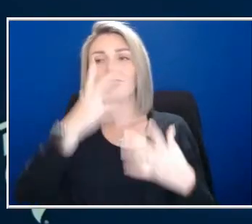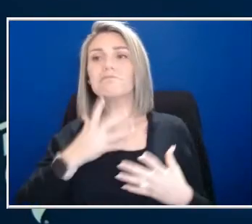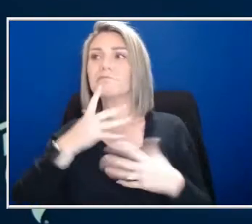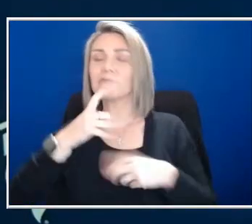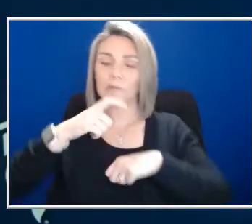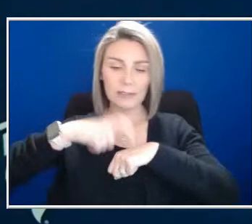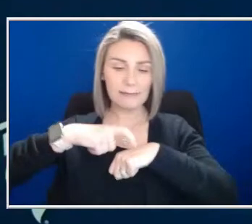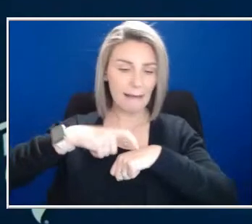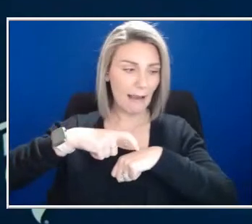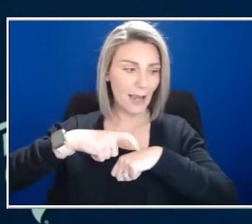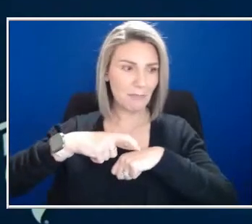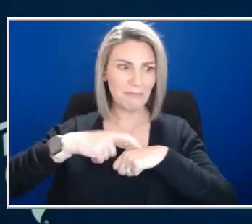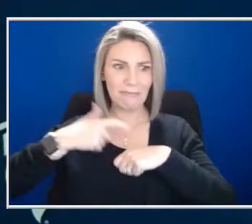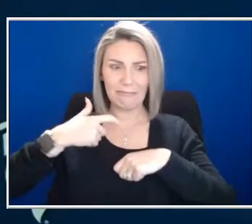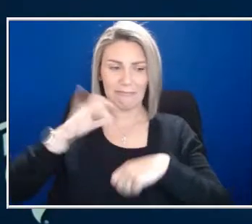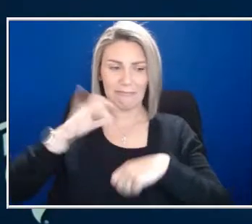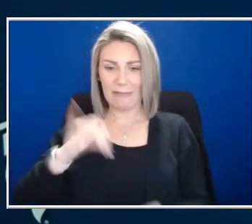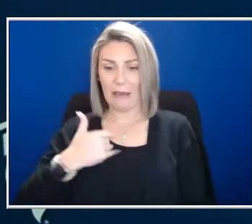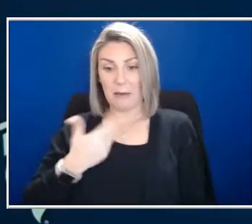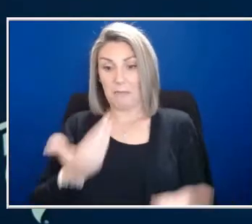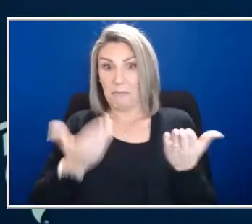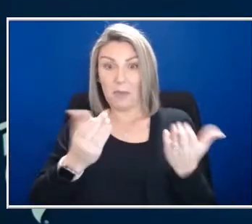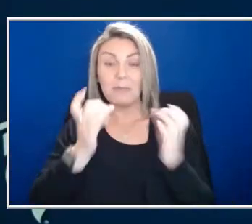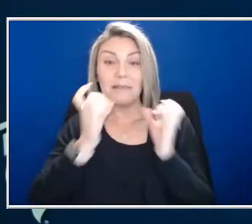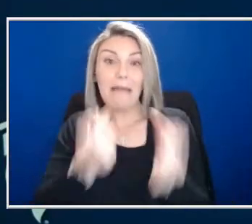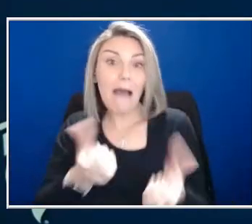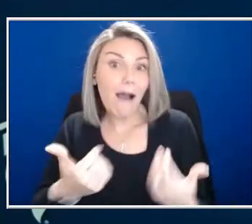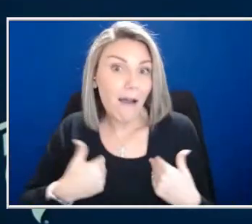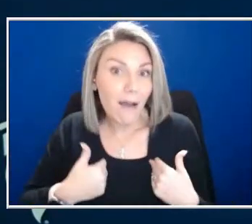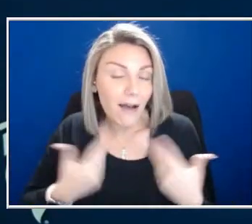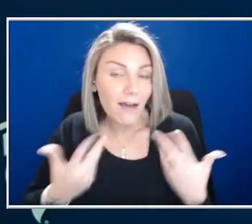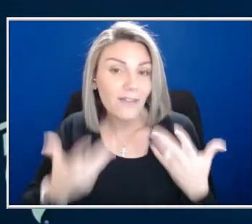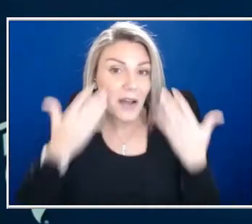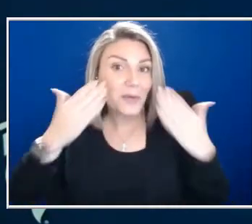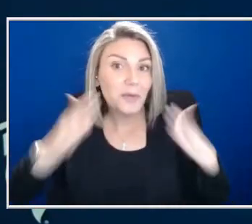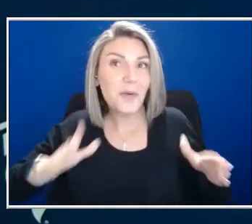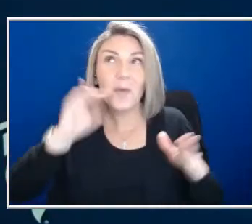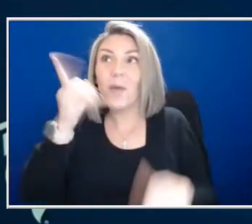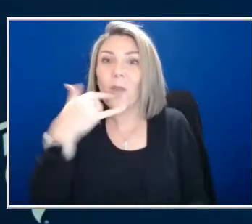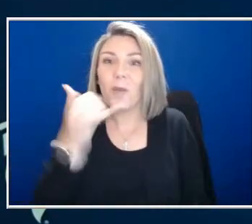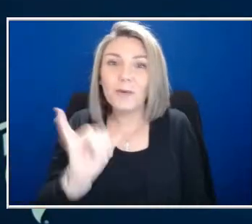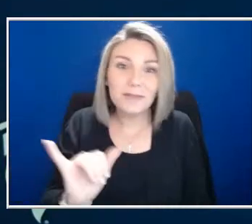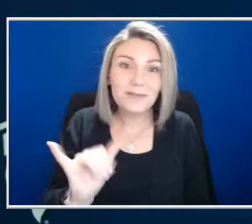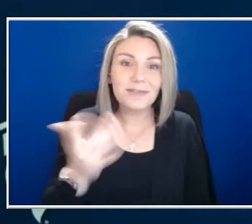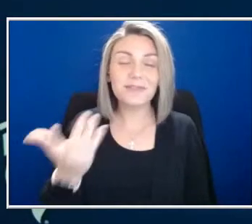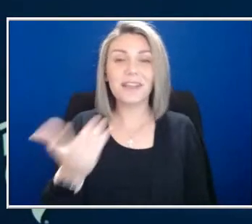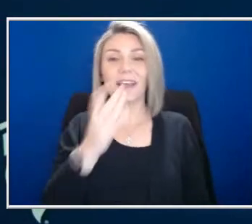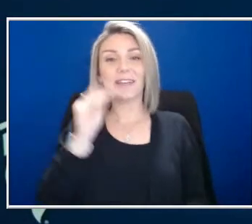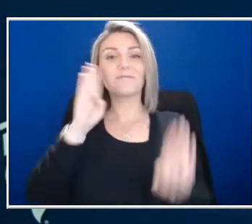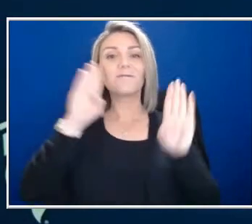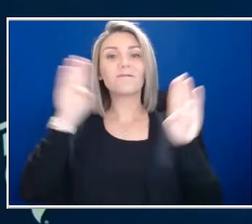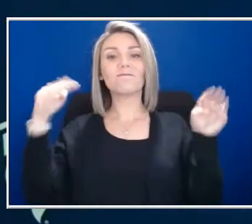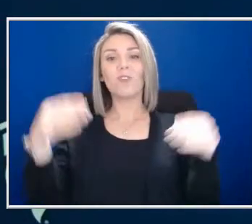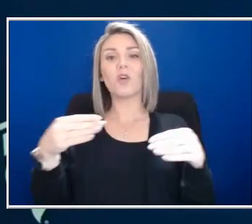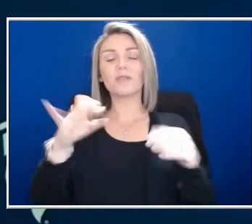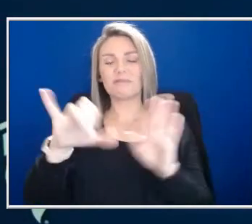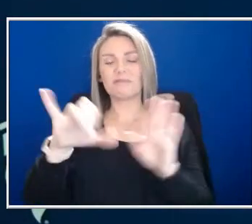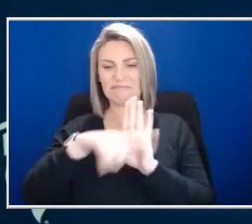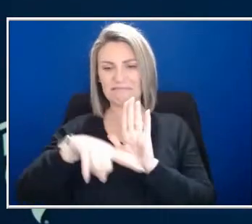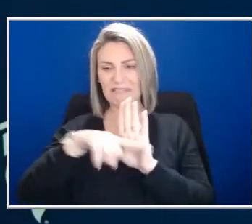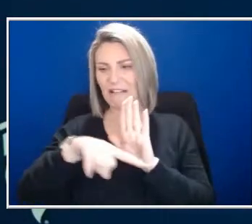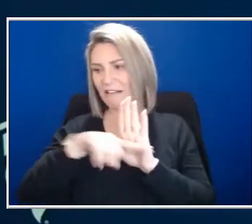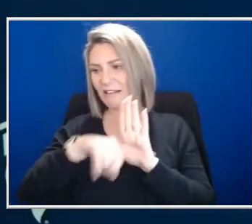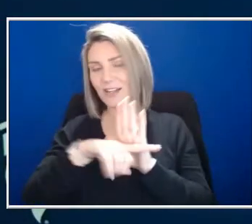that I might not have. I don't know what that's going to be, and focusing on that negative doesn't get